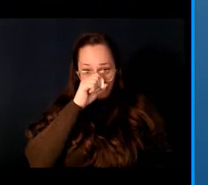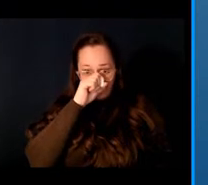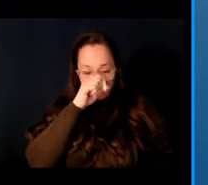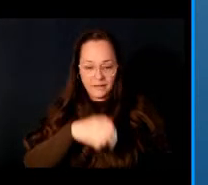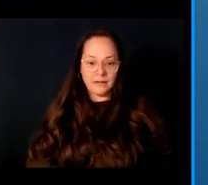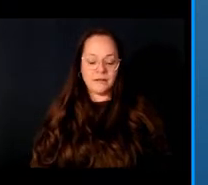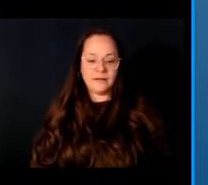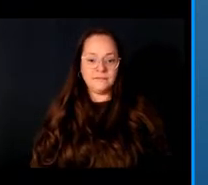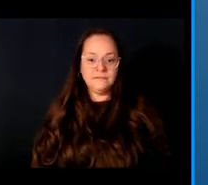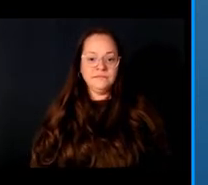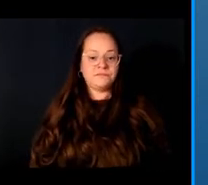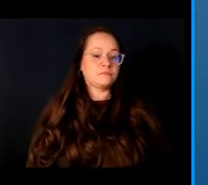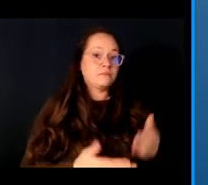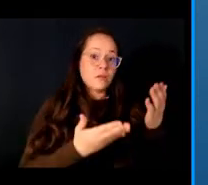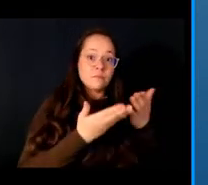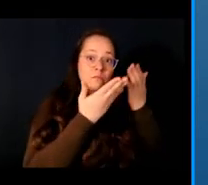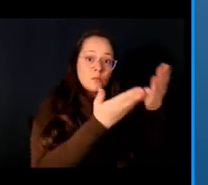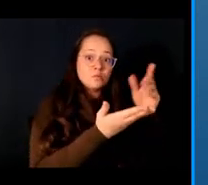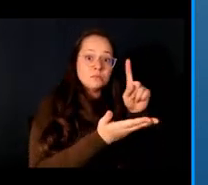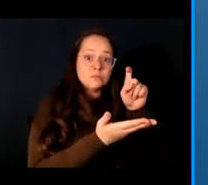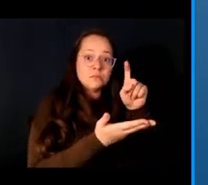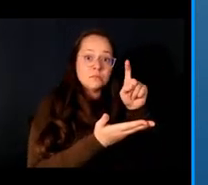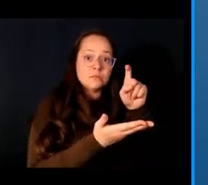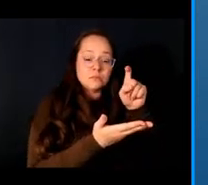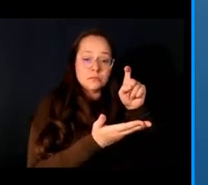okay and is there a motion